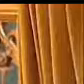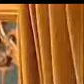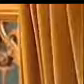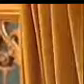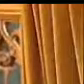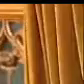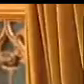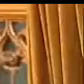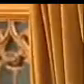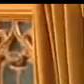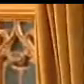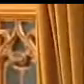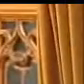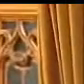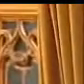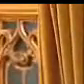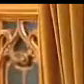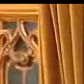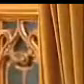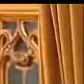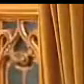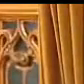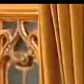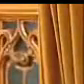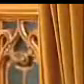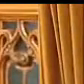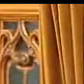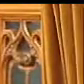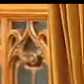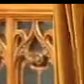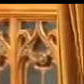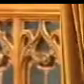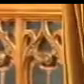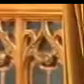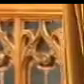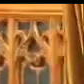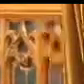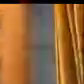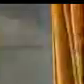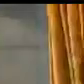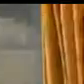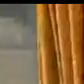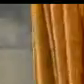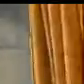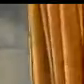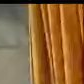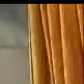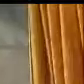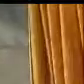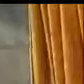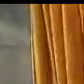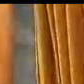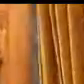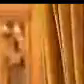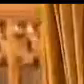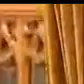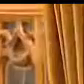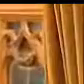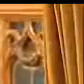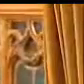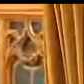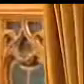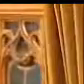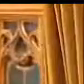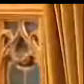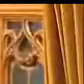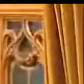know when to keep quiet. Recently, the former Director General of the Quebec wing of the Liberal Party of Canada was arrested and